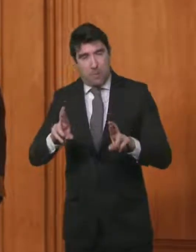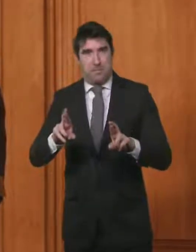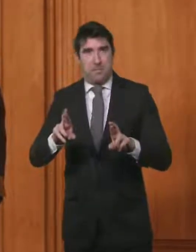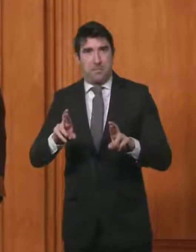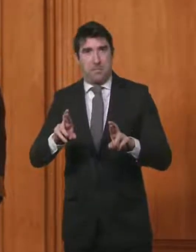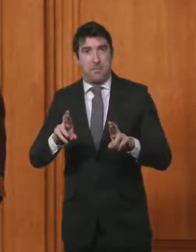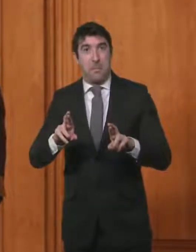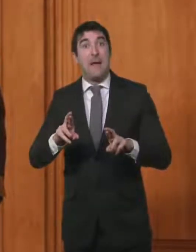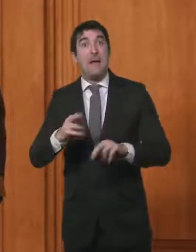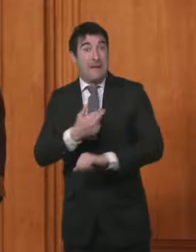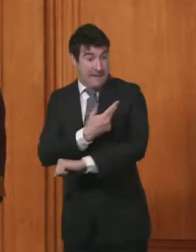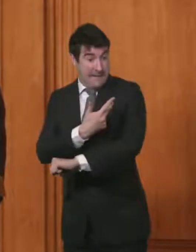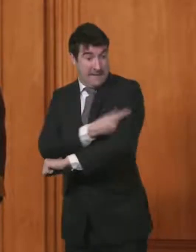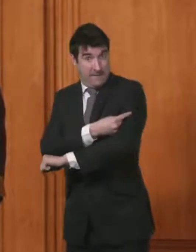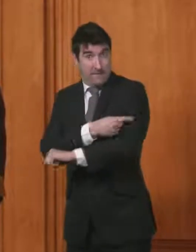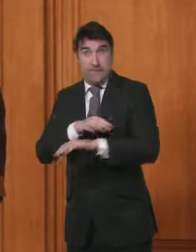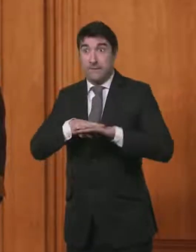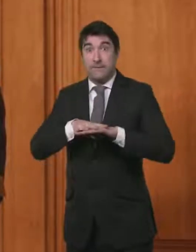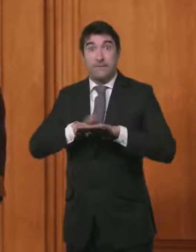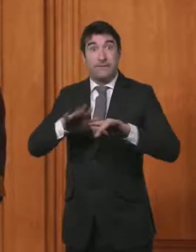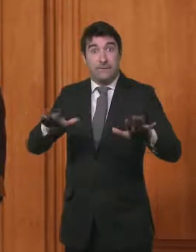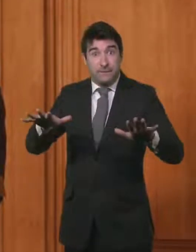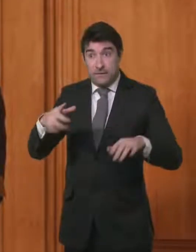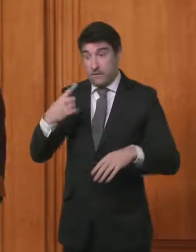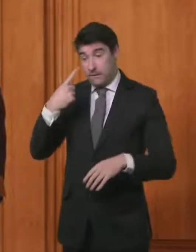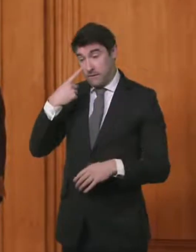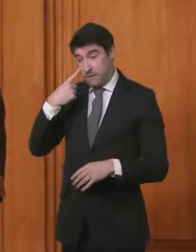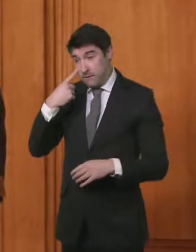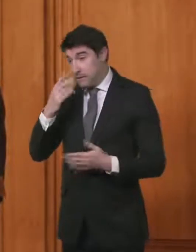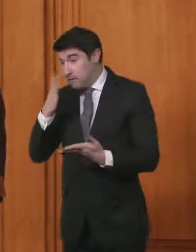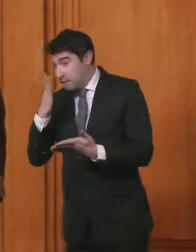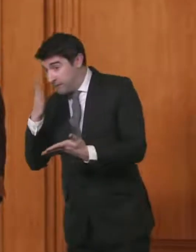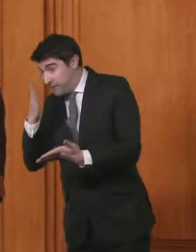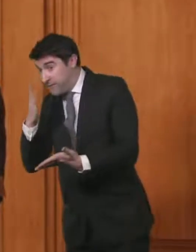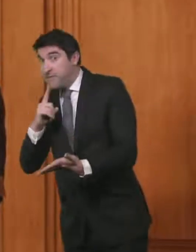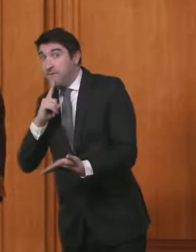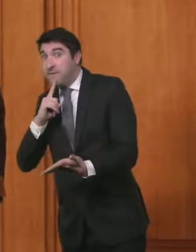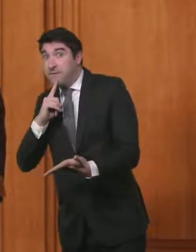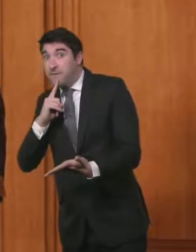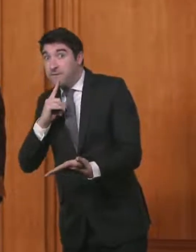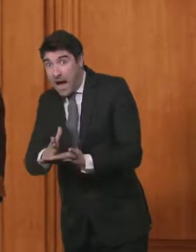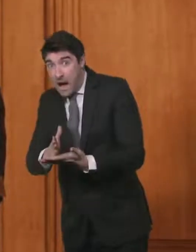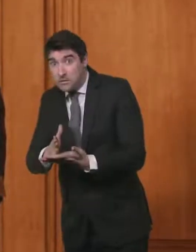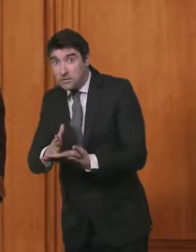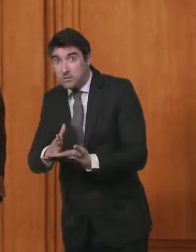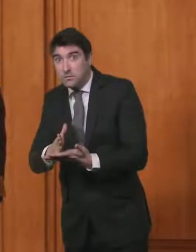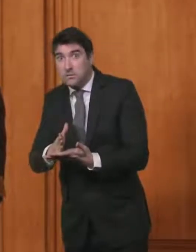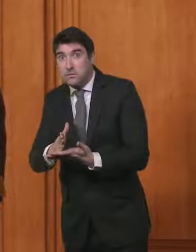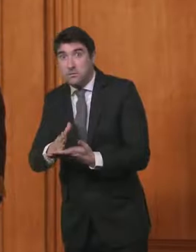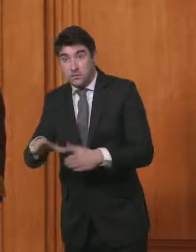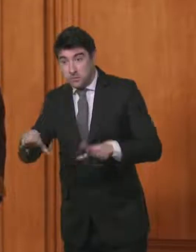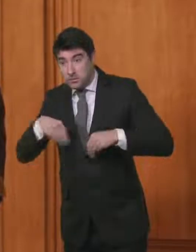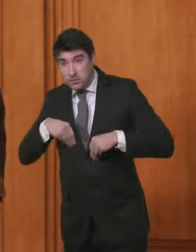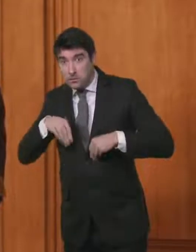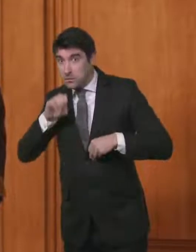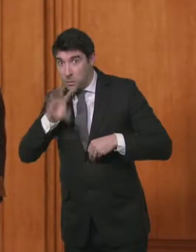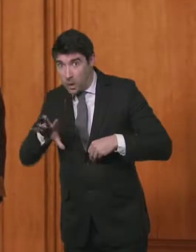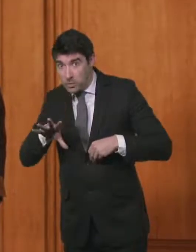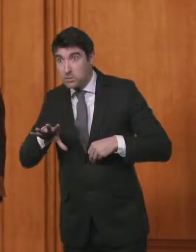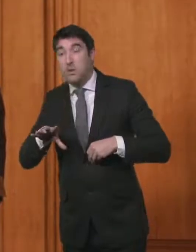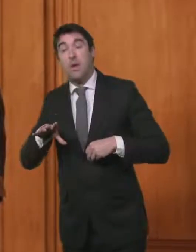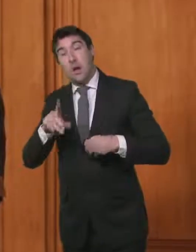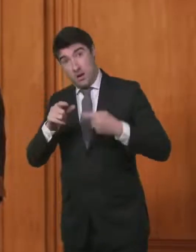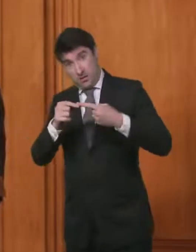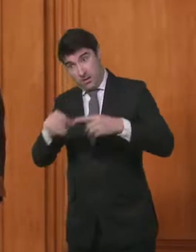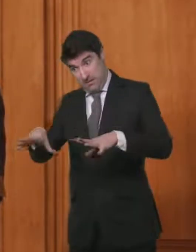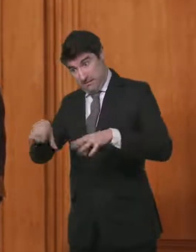now, we can't say that that is synonymous with you not being able to pass the vaccine, the virus